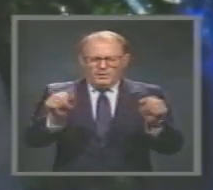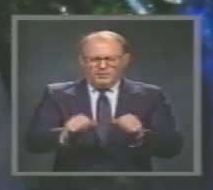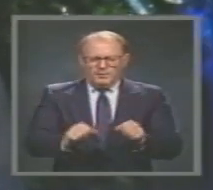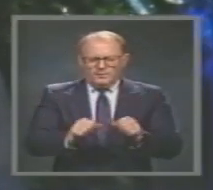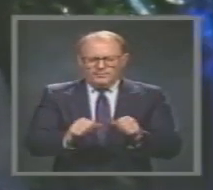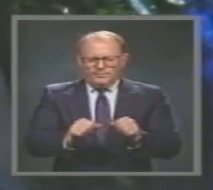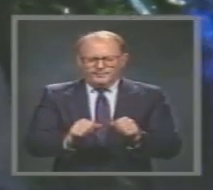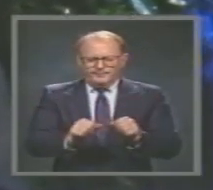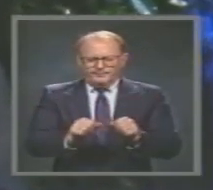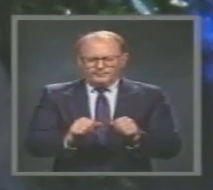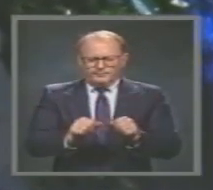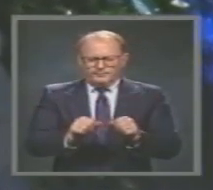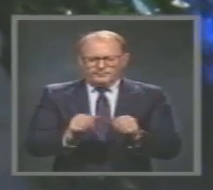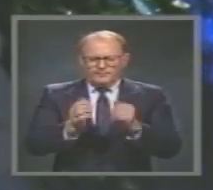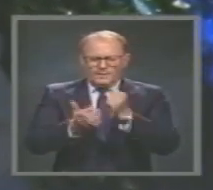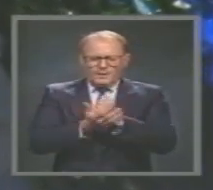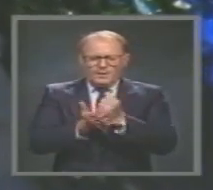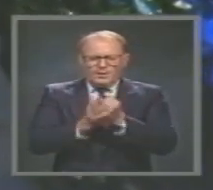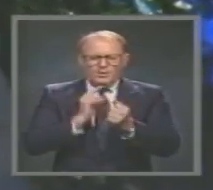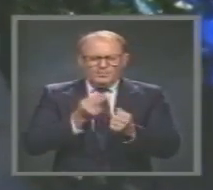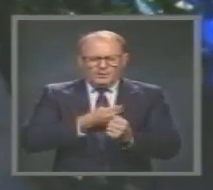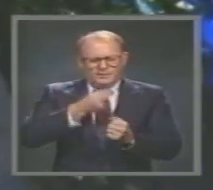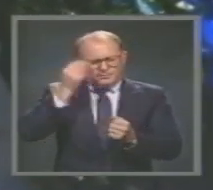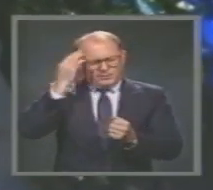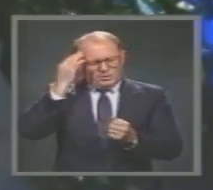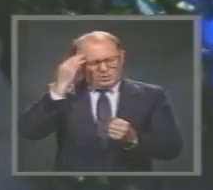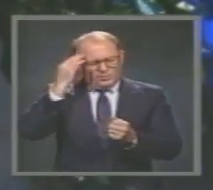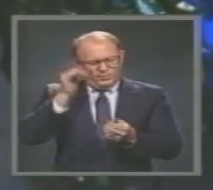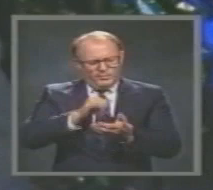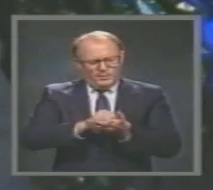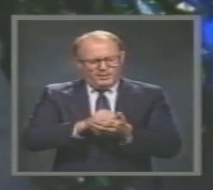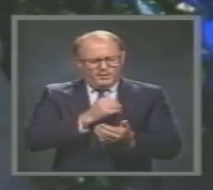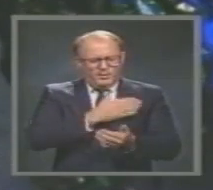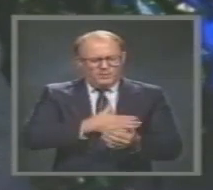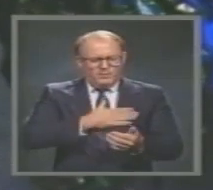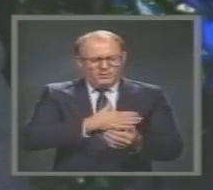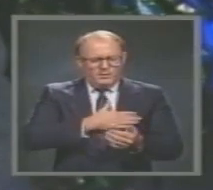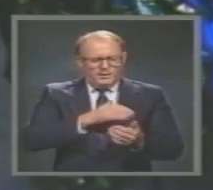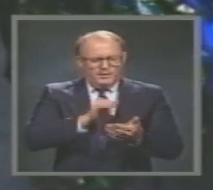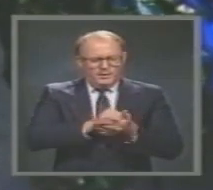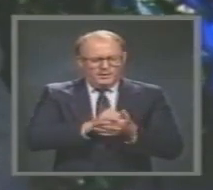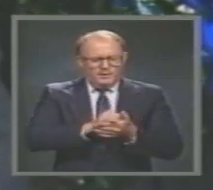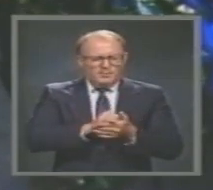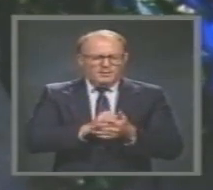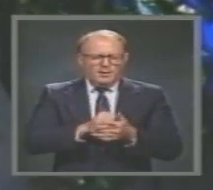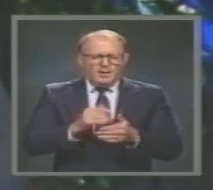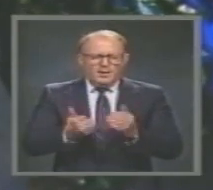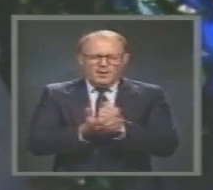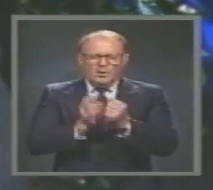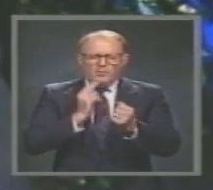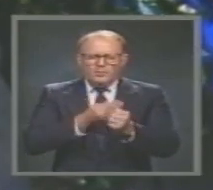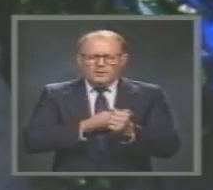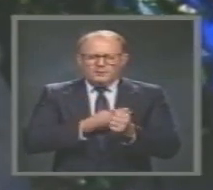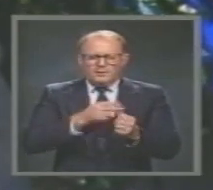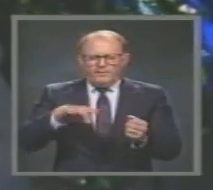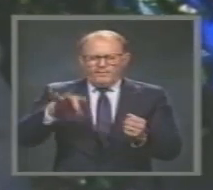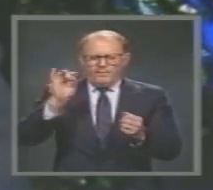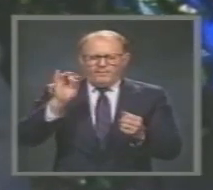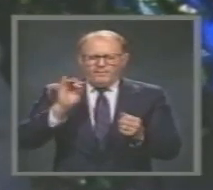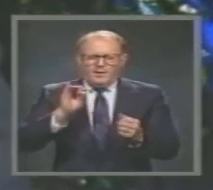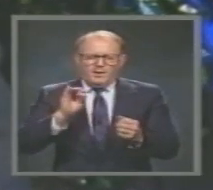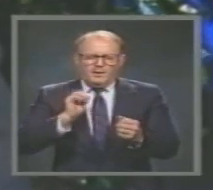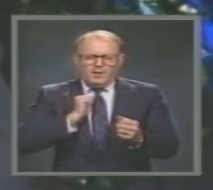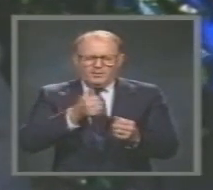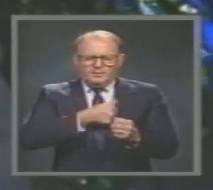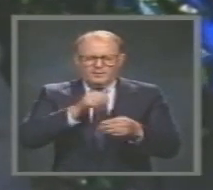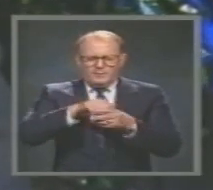lives. Help us to realize that and appreciate it. Help us to find our identity in you today as we